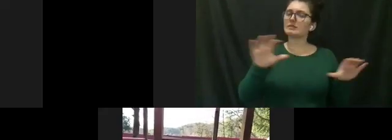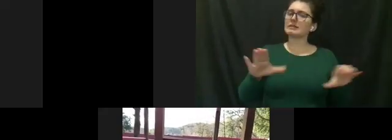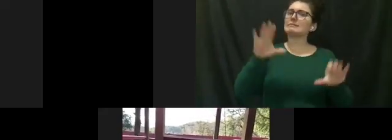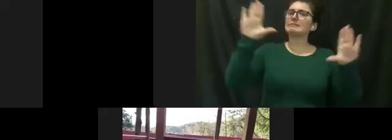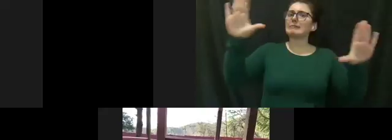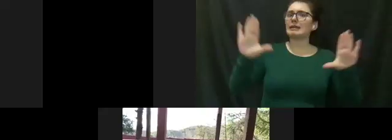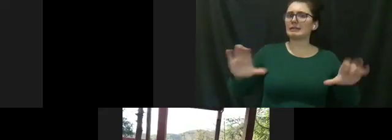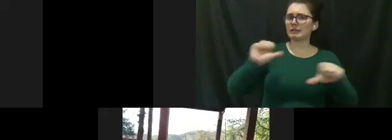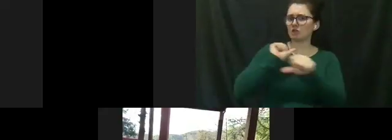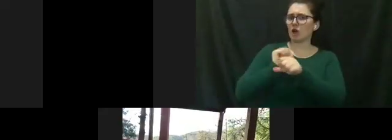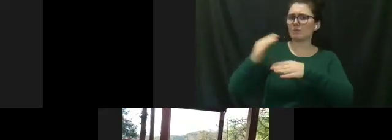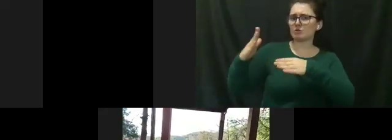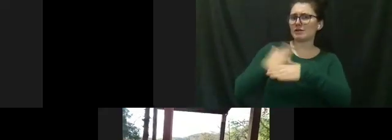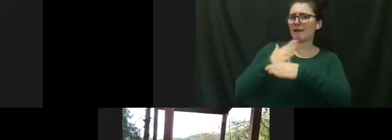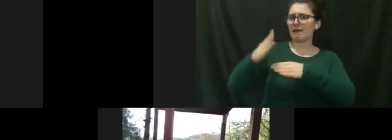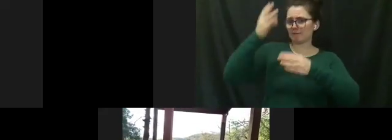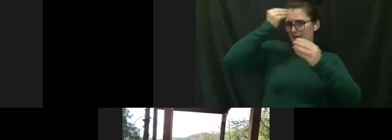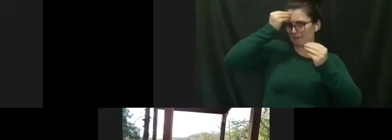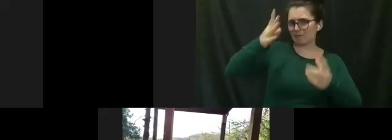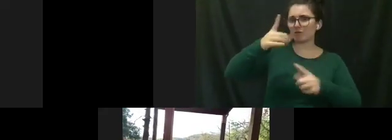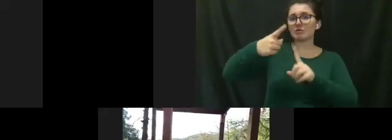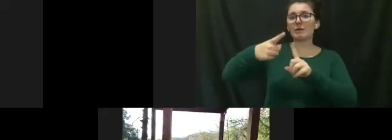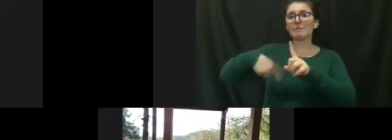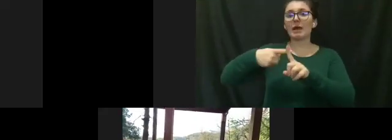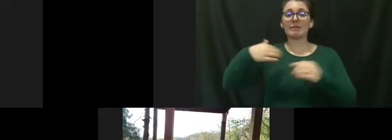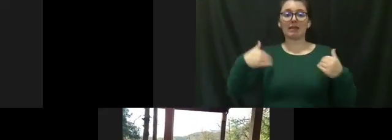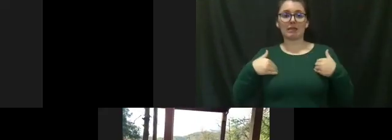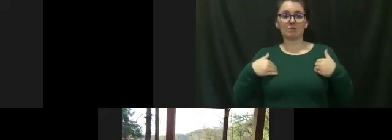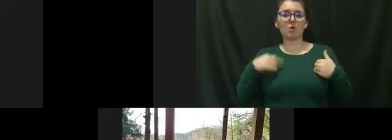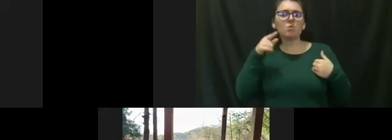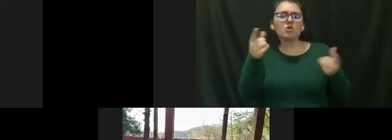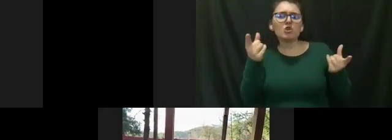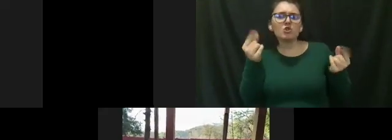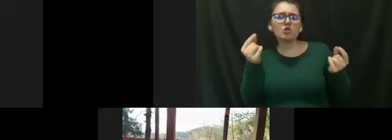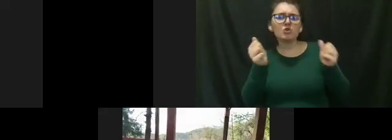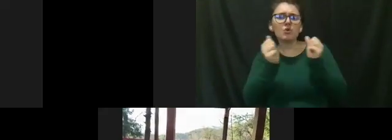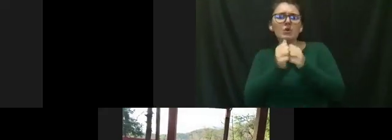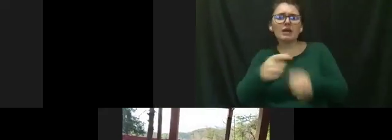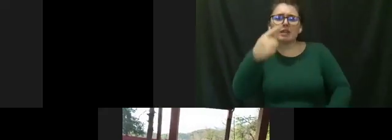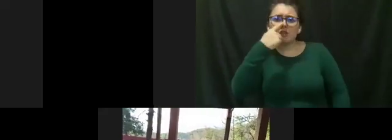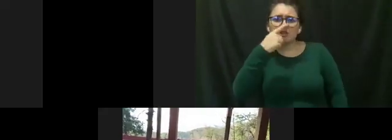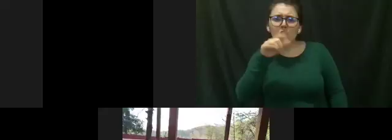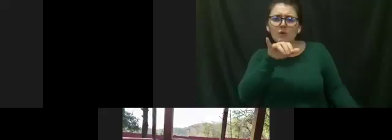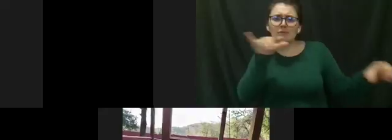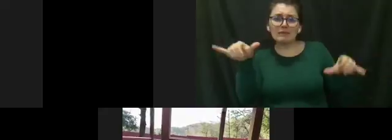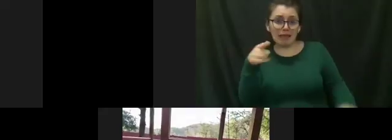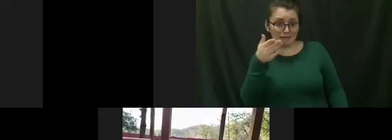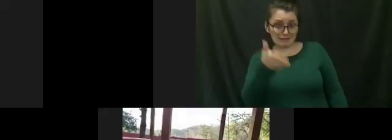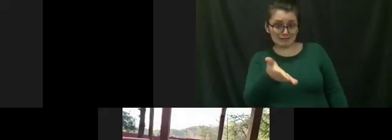information about the animals. So let's see if we can guess. What do you do with a nose like